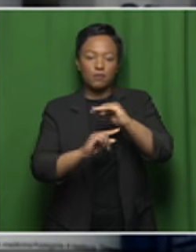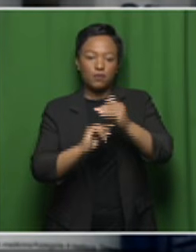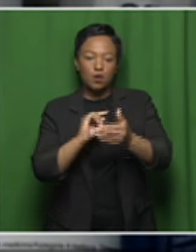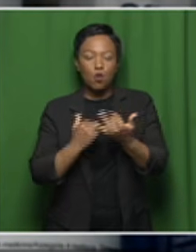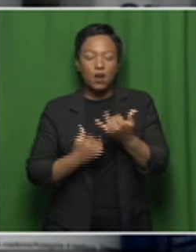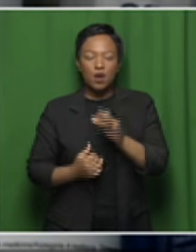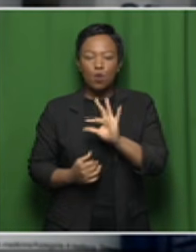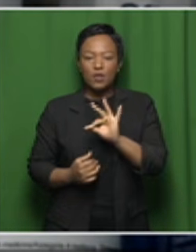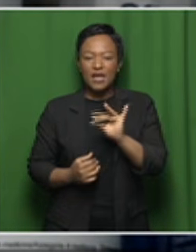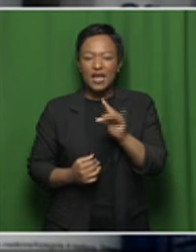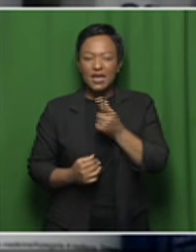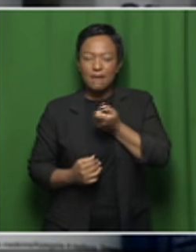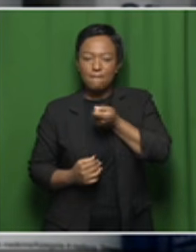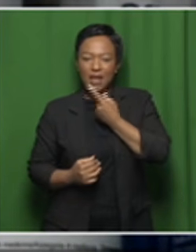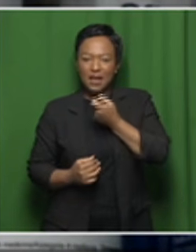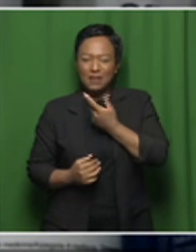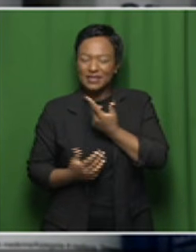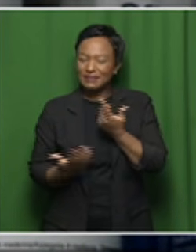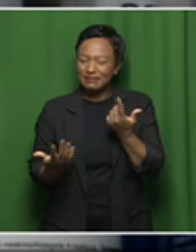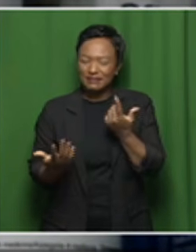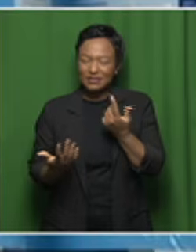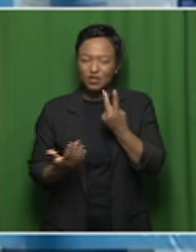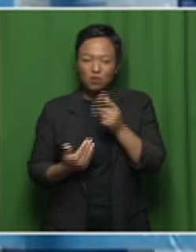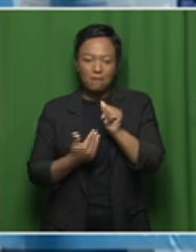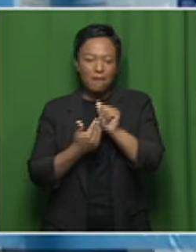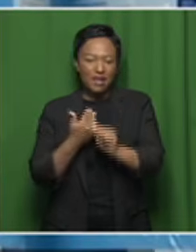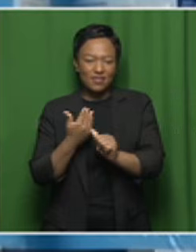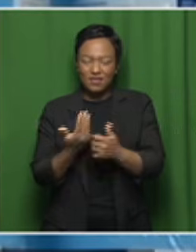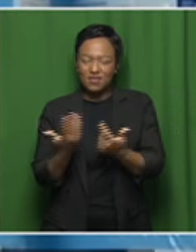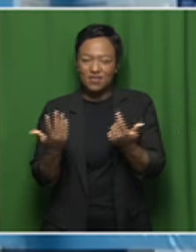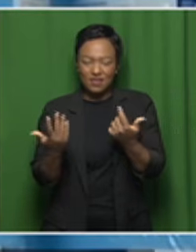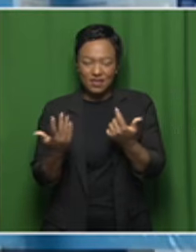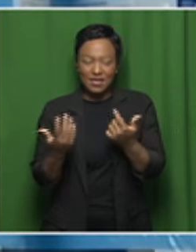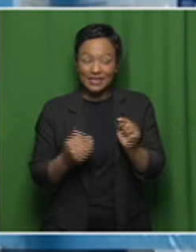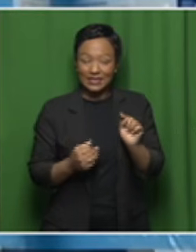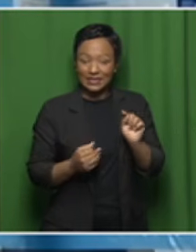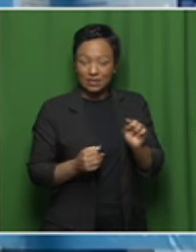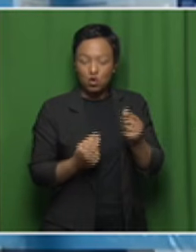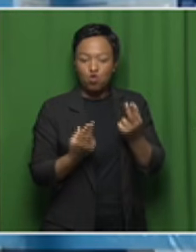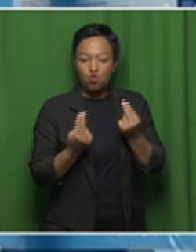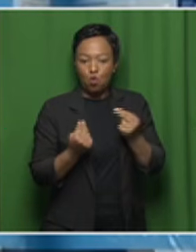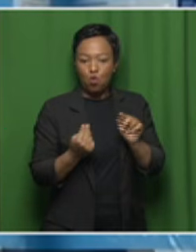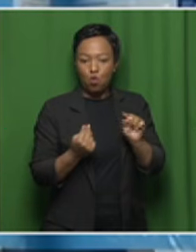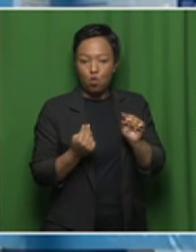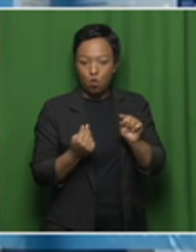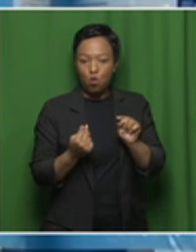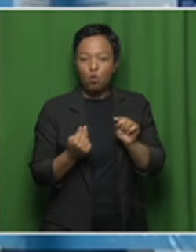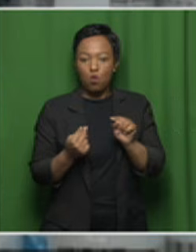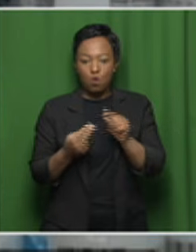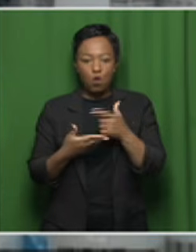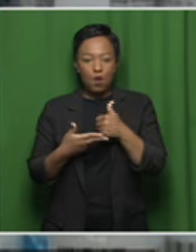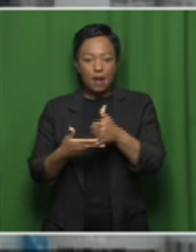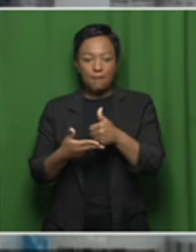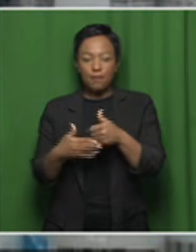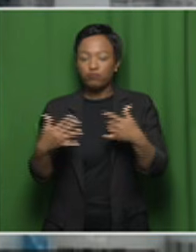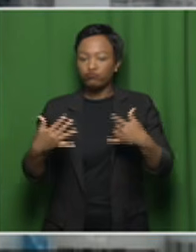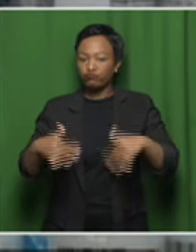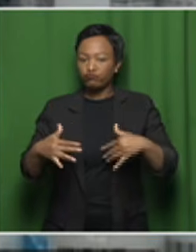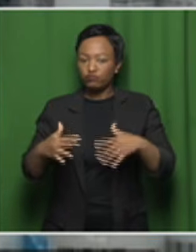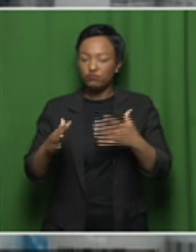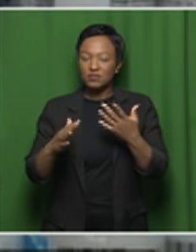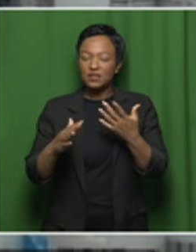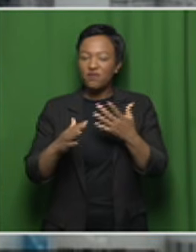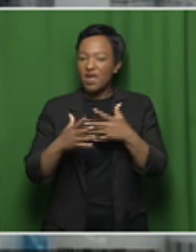pill or 2-monthly injectable PrEP, Lenacapavir's convenience and effectiveness aims to address